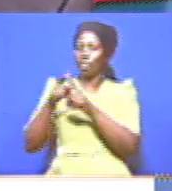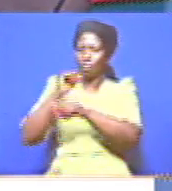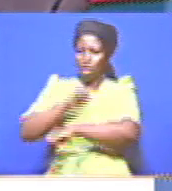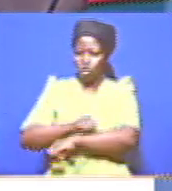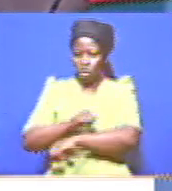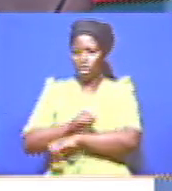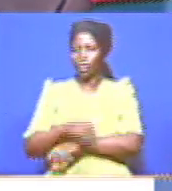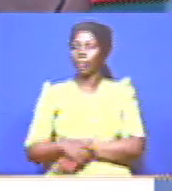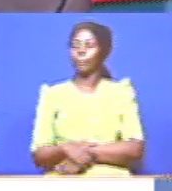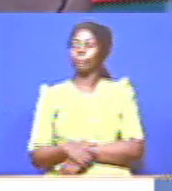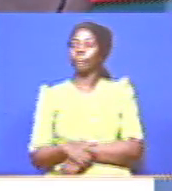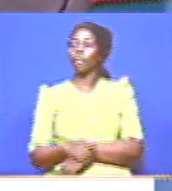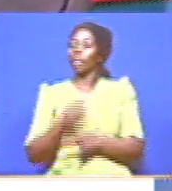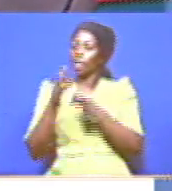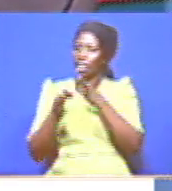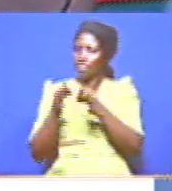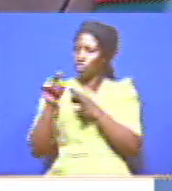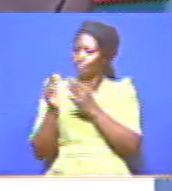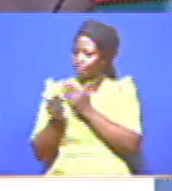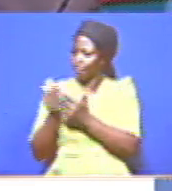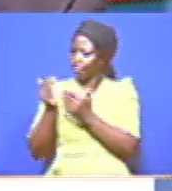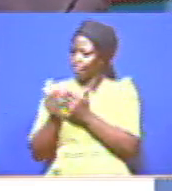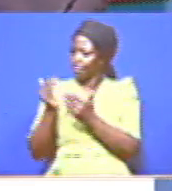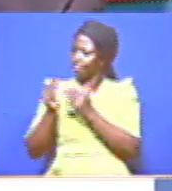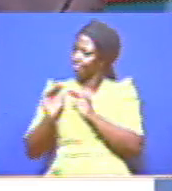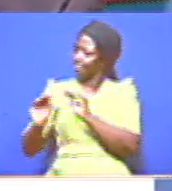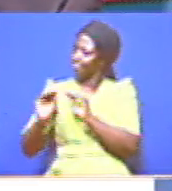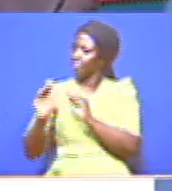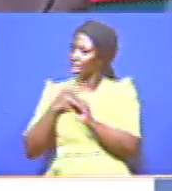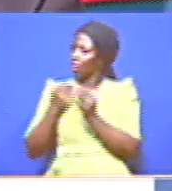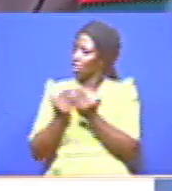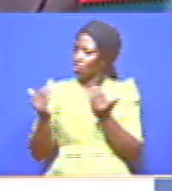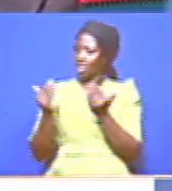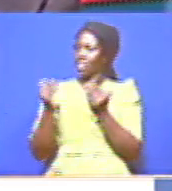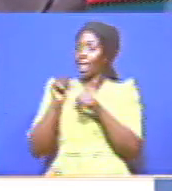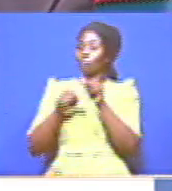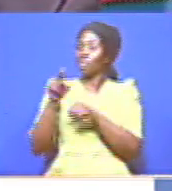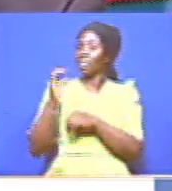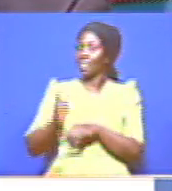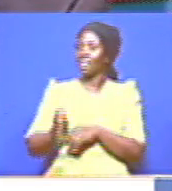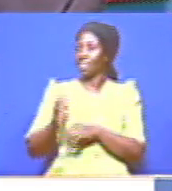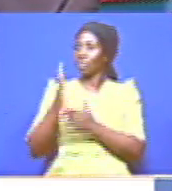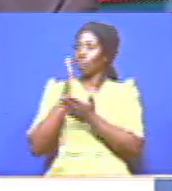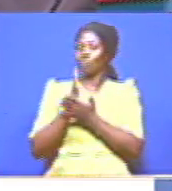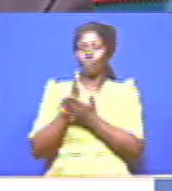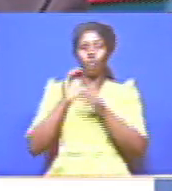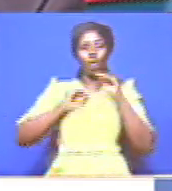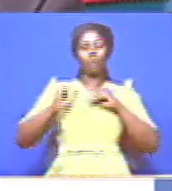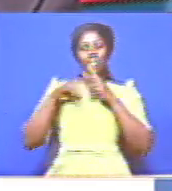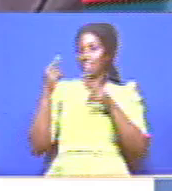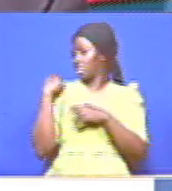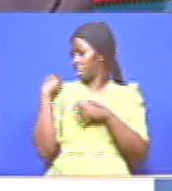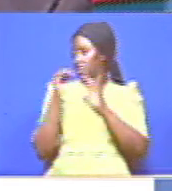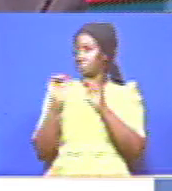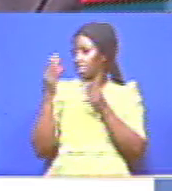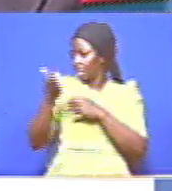whatever. Mm-hmm. If we have not nurtured this among our children, mm-hmm. and by the way, corruption is not something which came yesterday. Corruption is in the Bible.